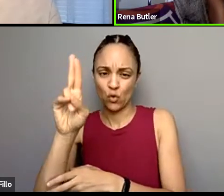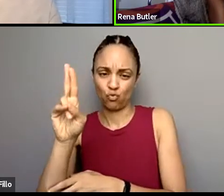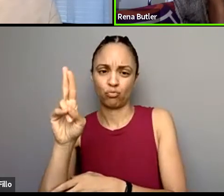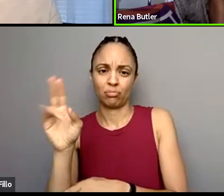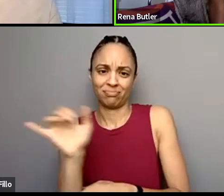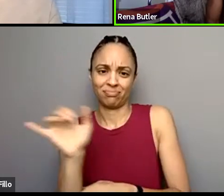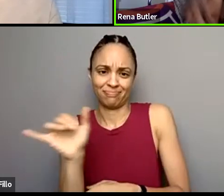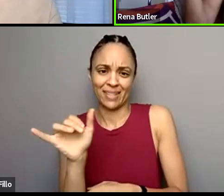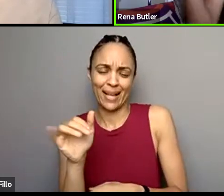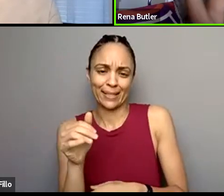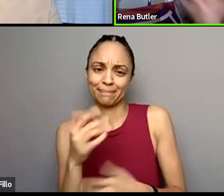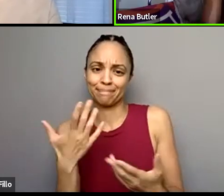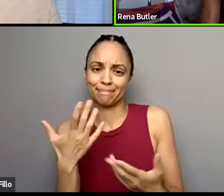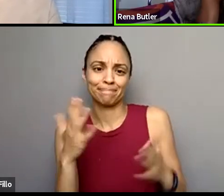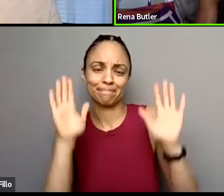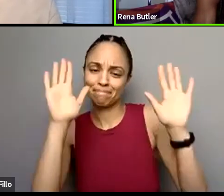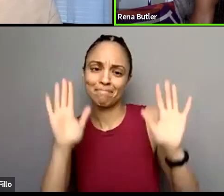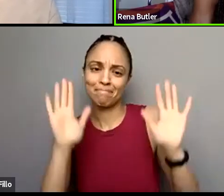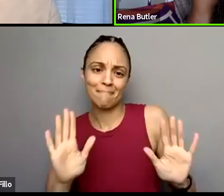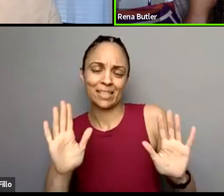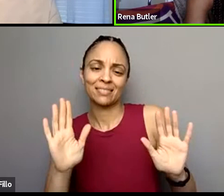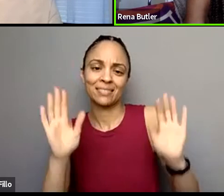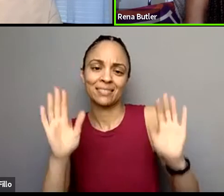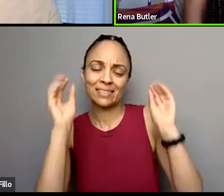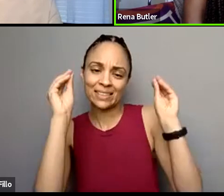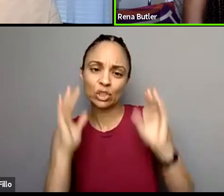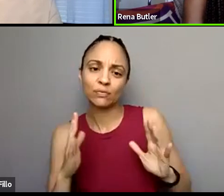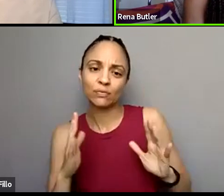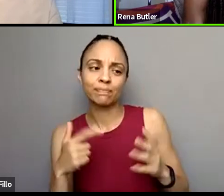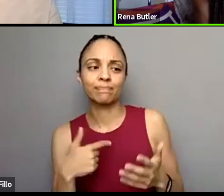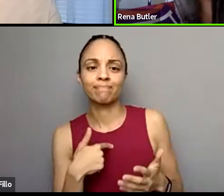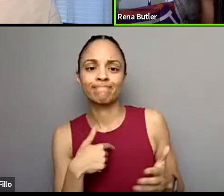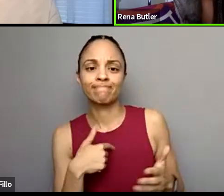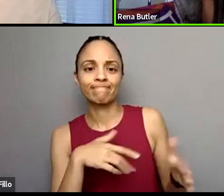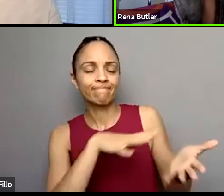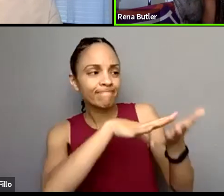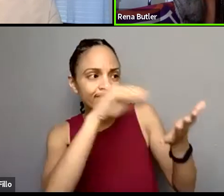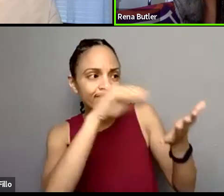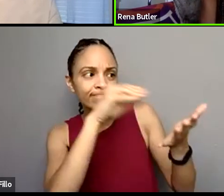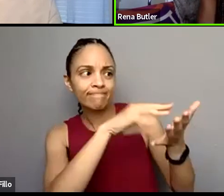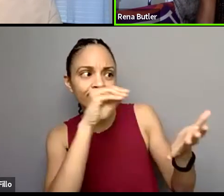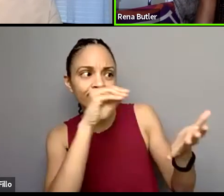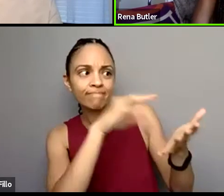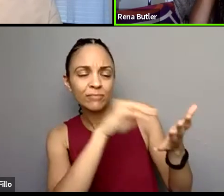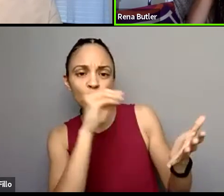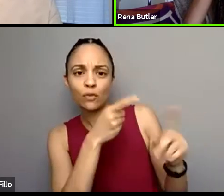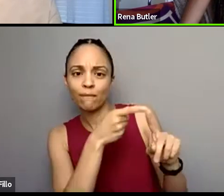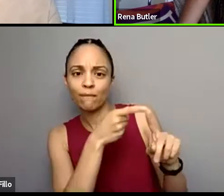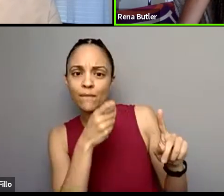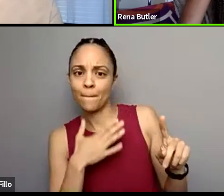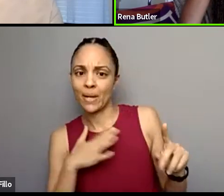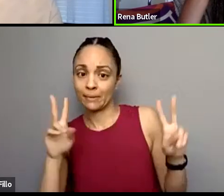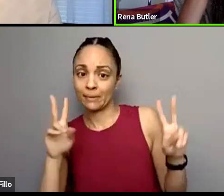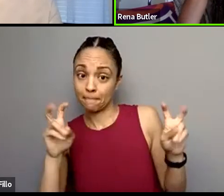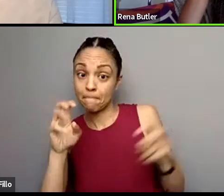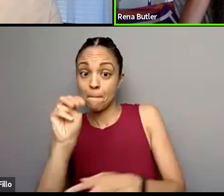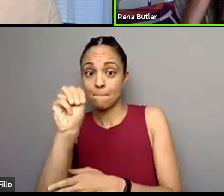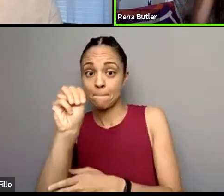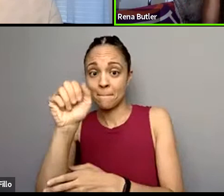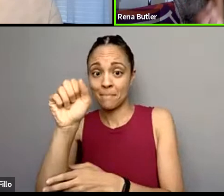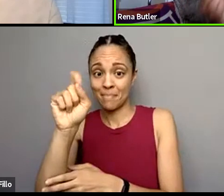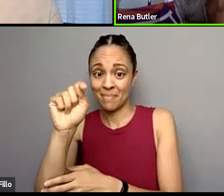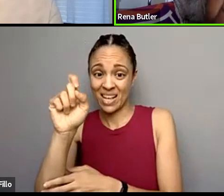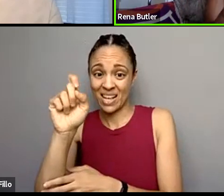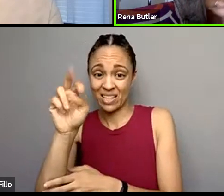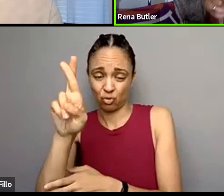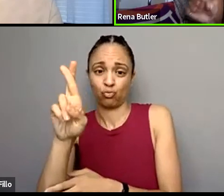that I have to do exactly what that is, but I take cues from my master and I'm just like, wow, okay, subtlety is a big